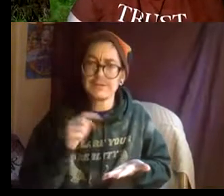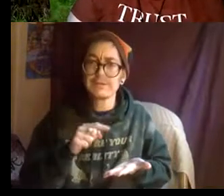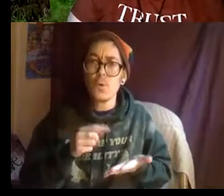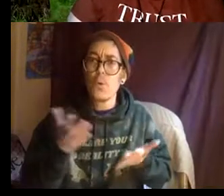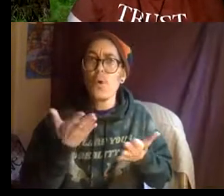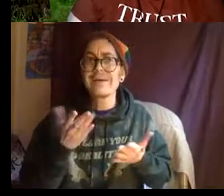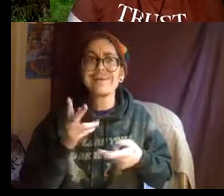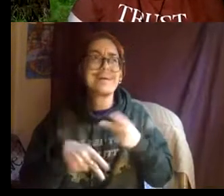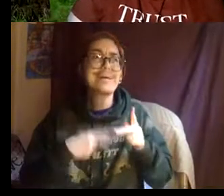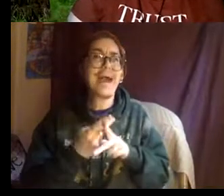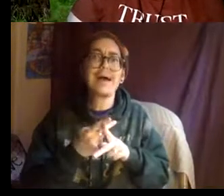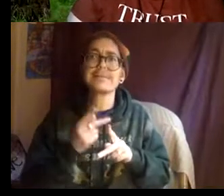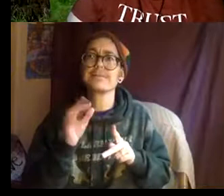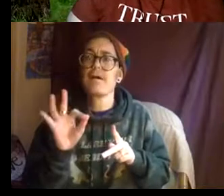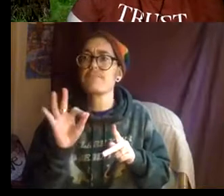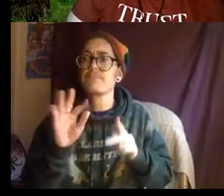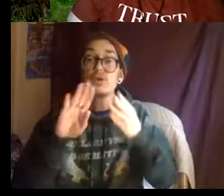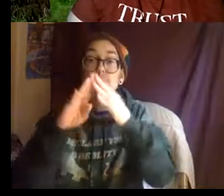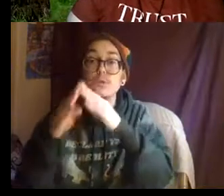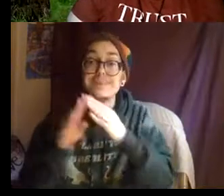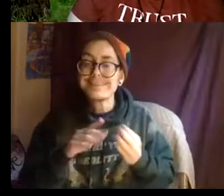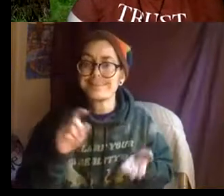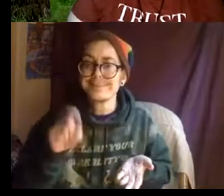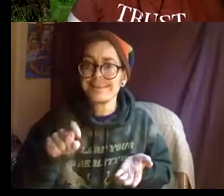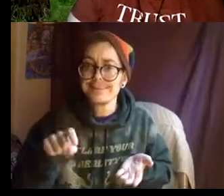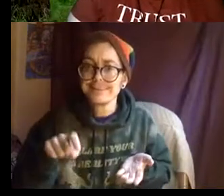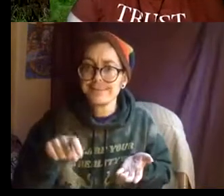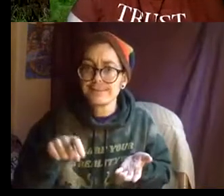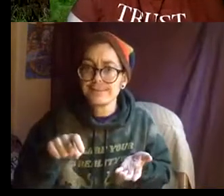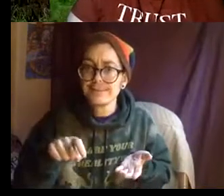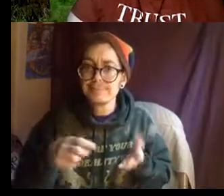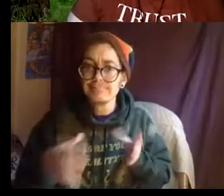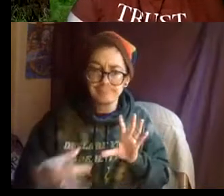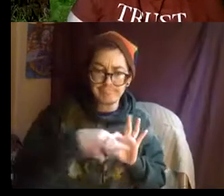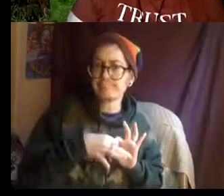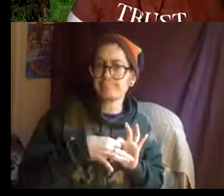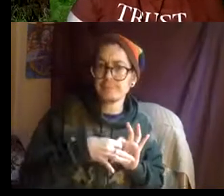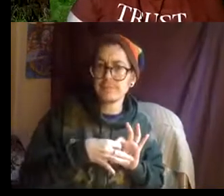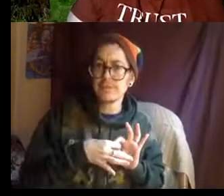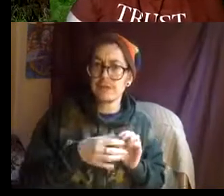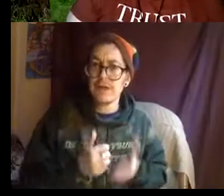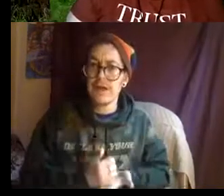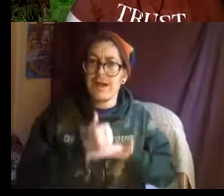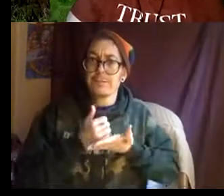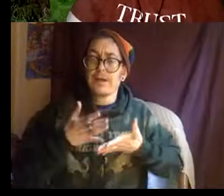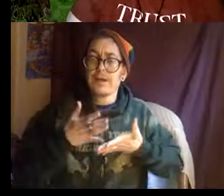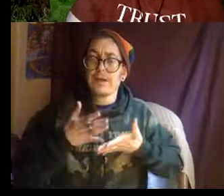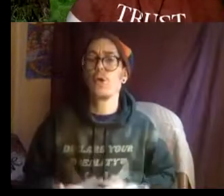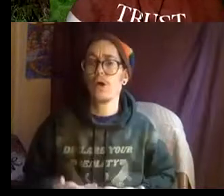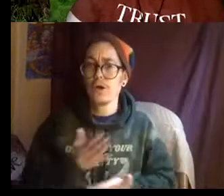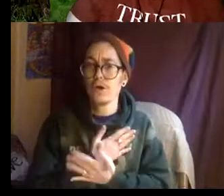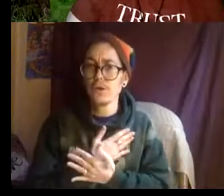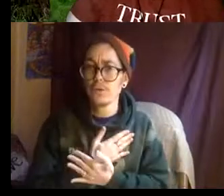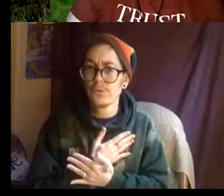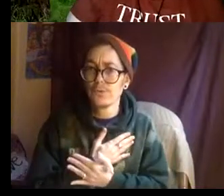And then next is to ask that exhaustion, what kind of community do you need to connect with, to